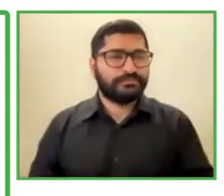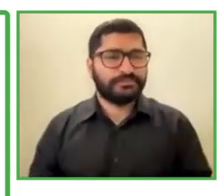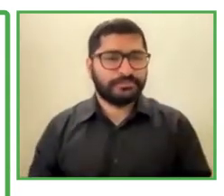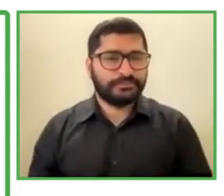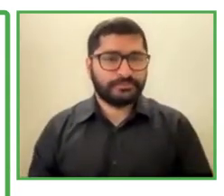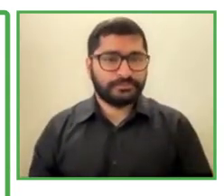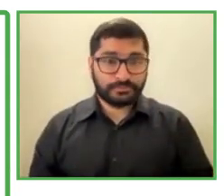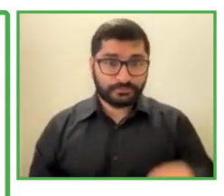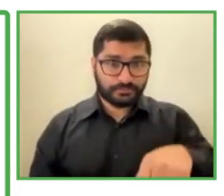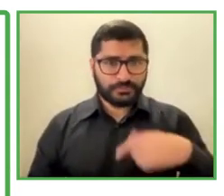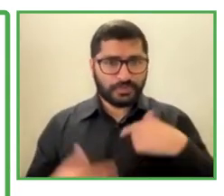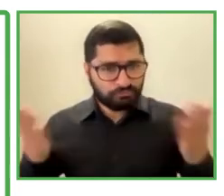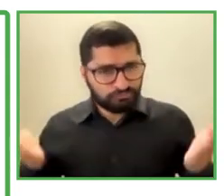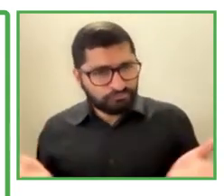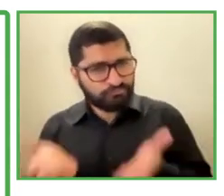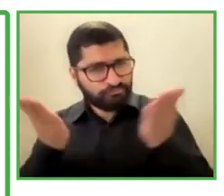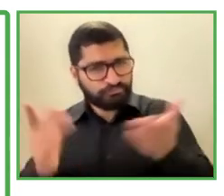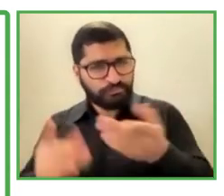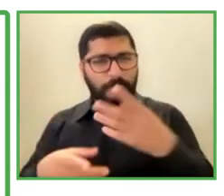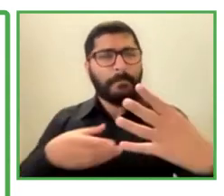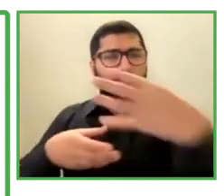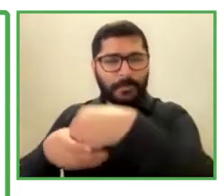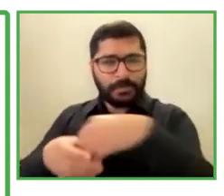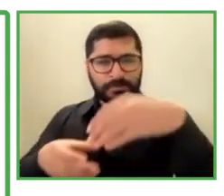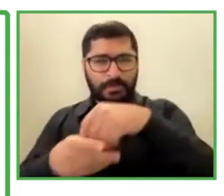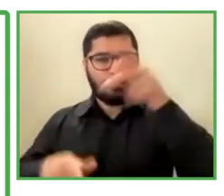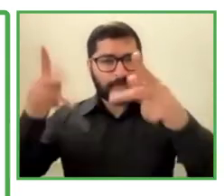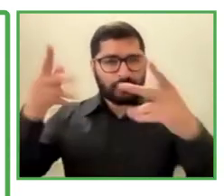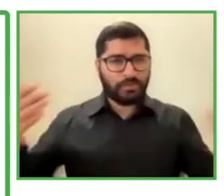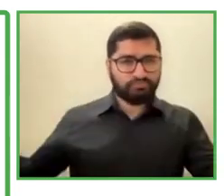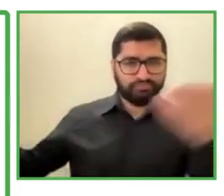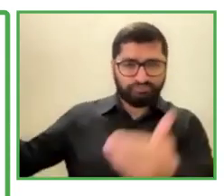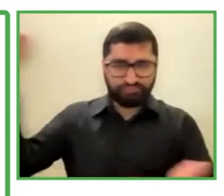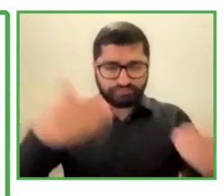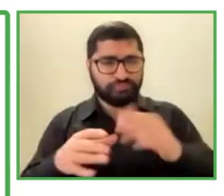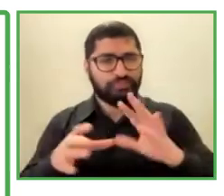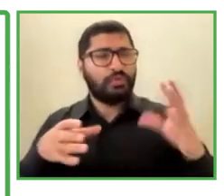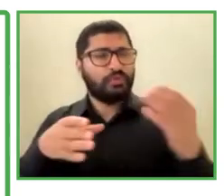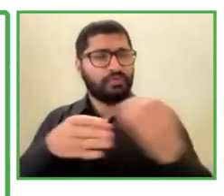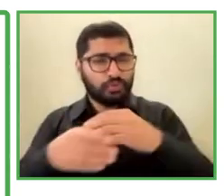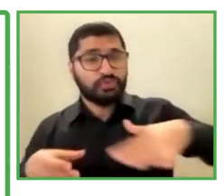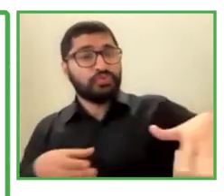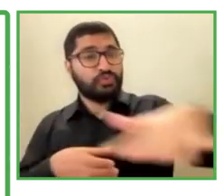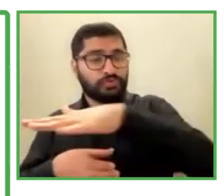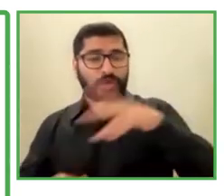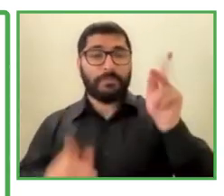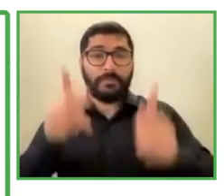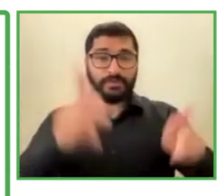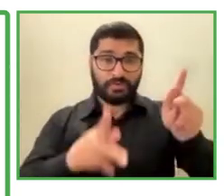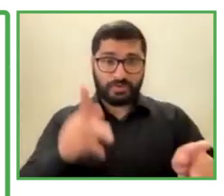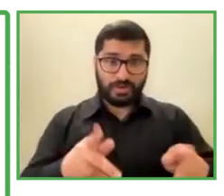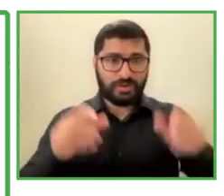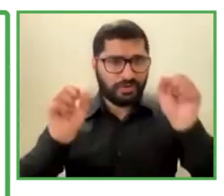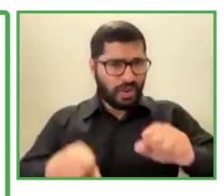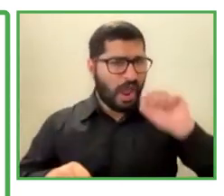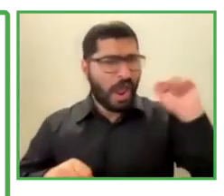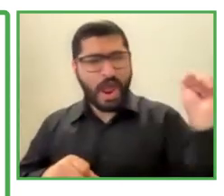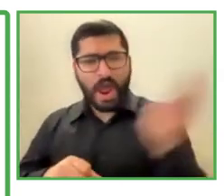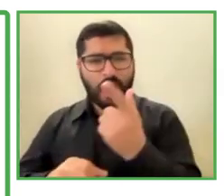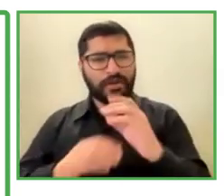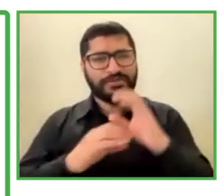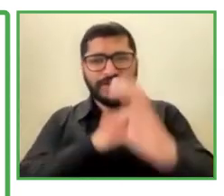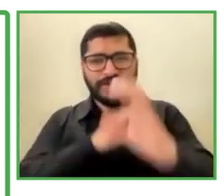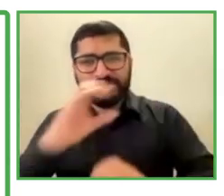and comment on participation and social inclusion of our users throughout their life cycle. So that is why we have